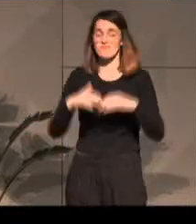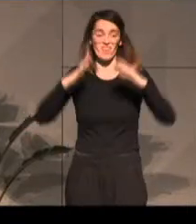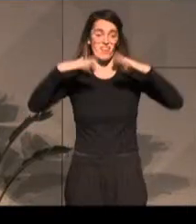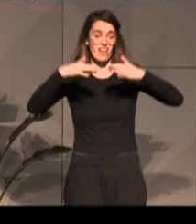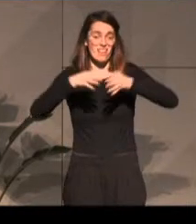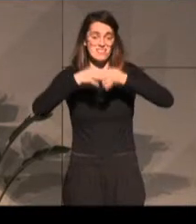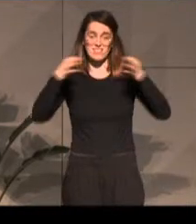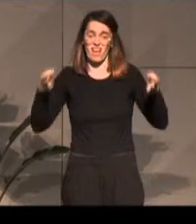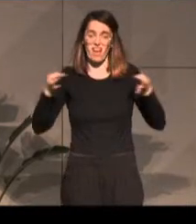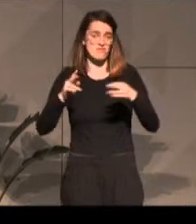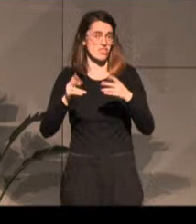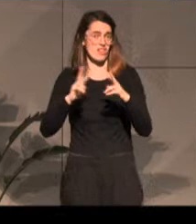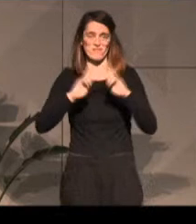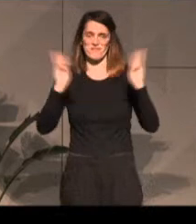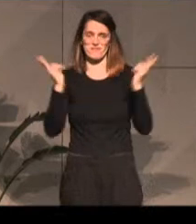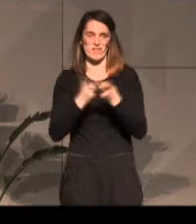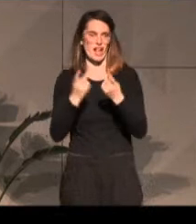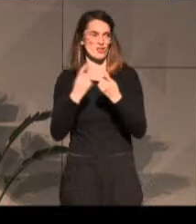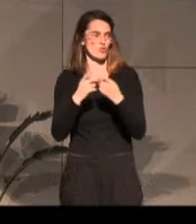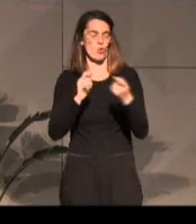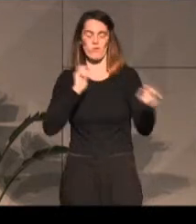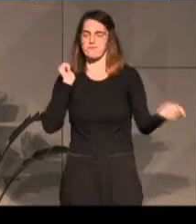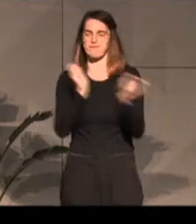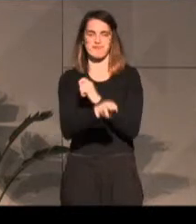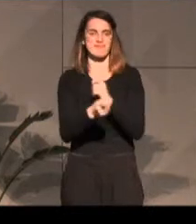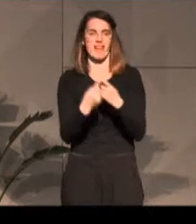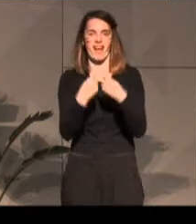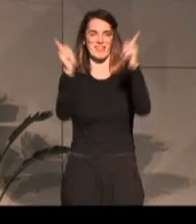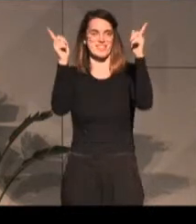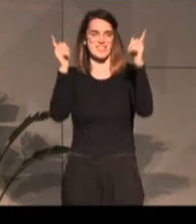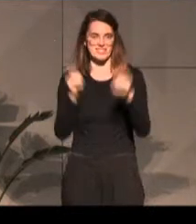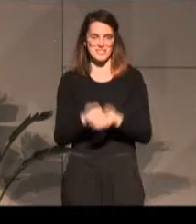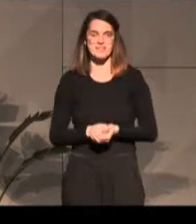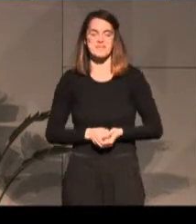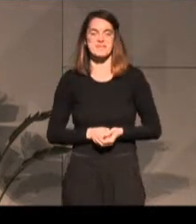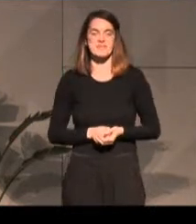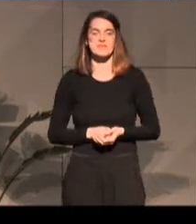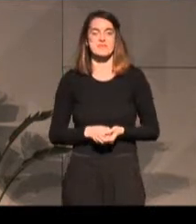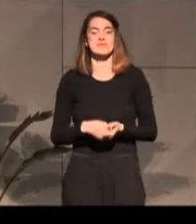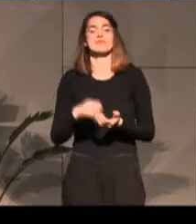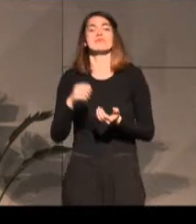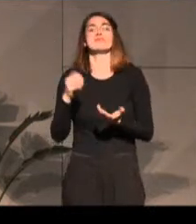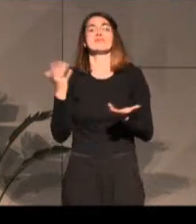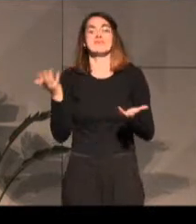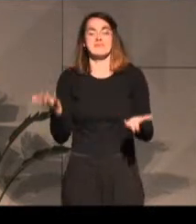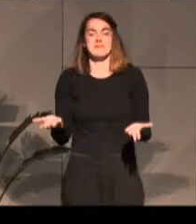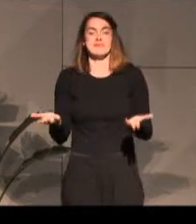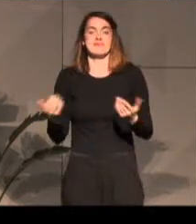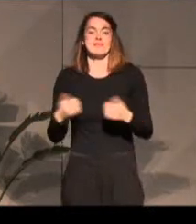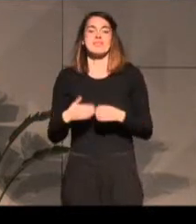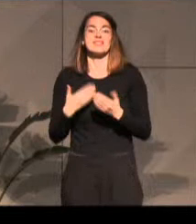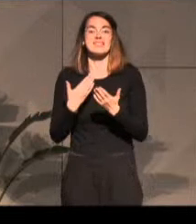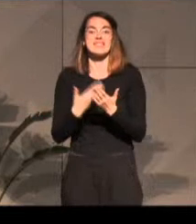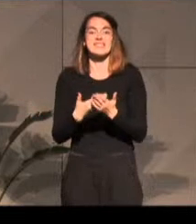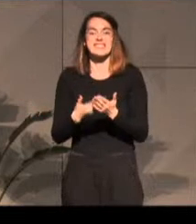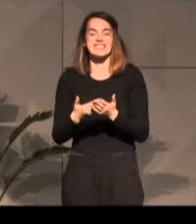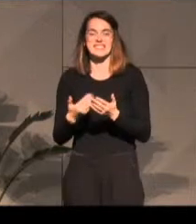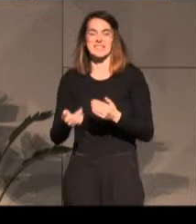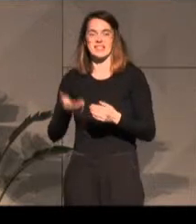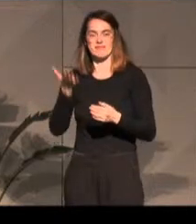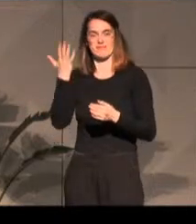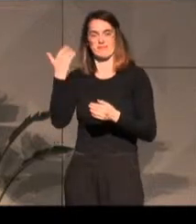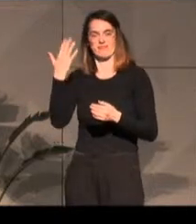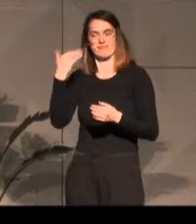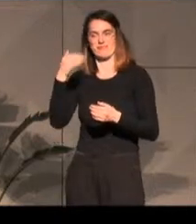rainy days it looks very different. After the winter phase, where I got to know the ice in winter, it looked